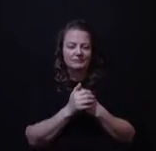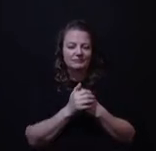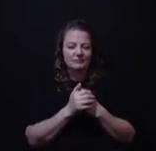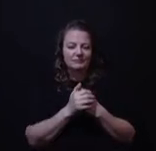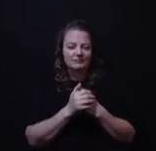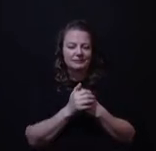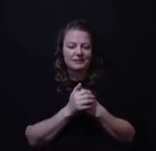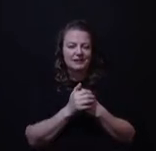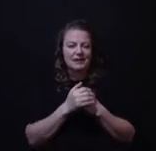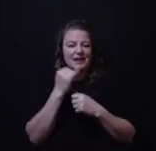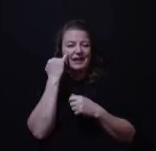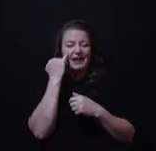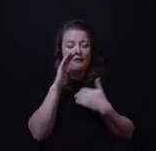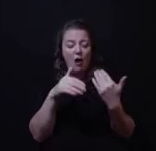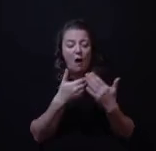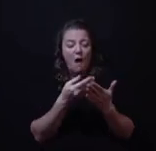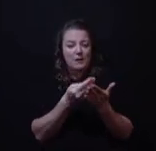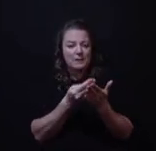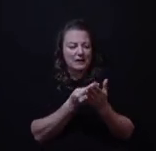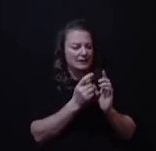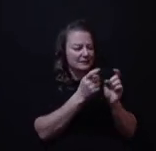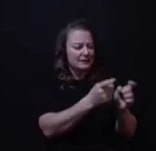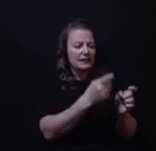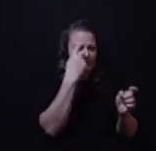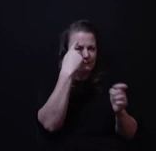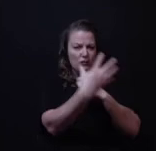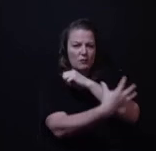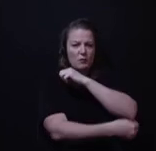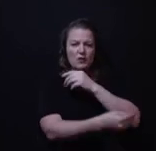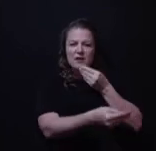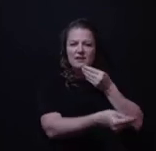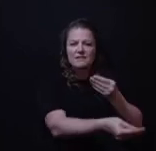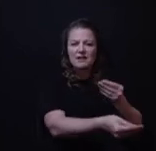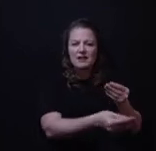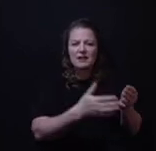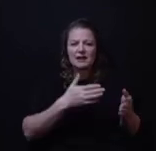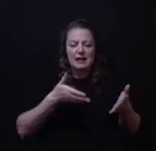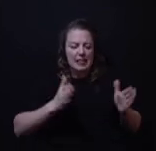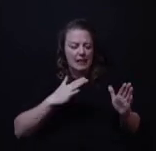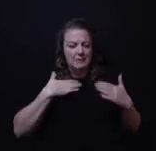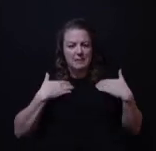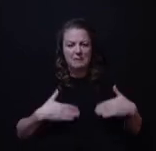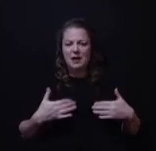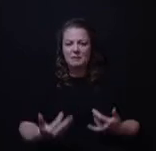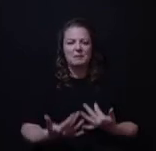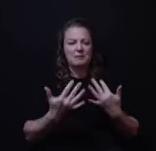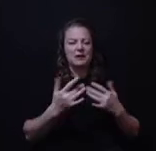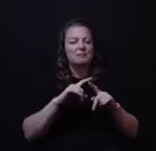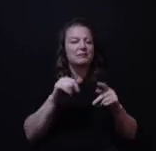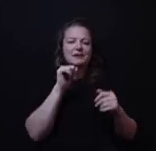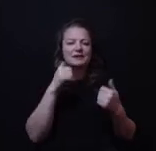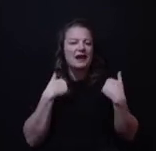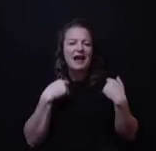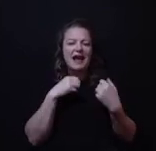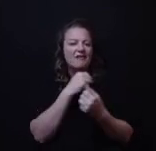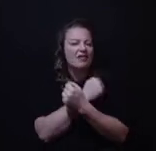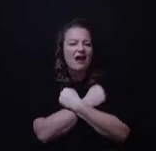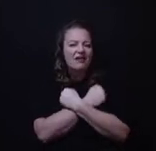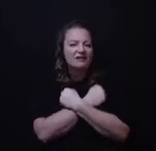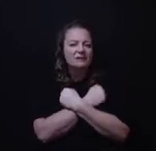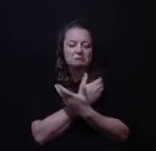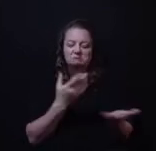If I bestow all my goods to feed the poor, give my body to be burned, have not love, it profits